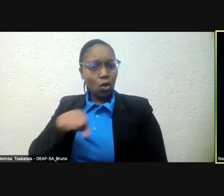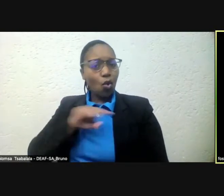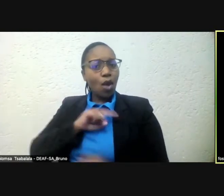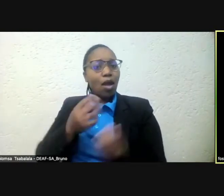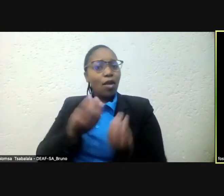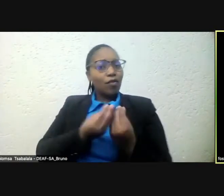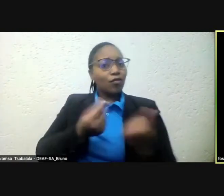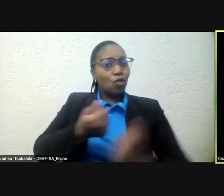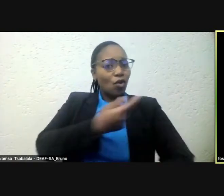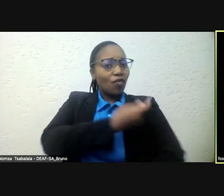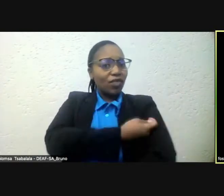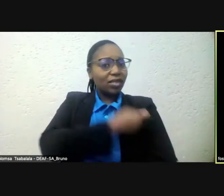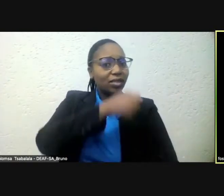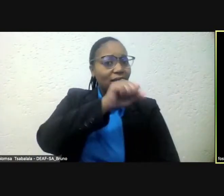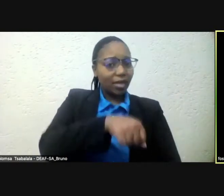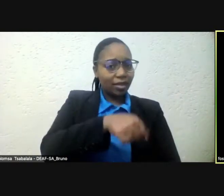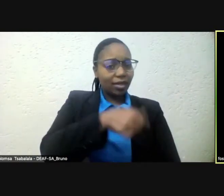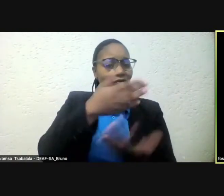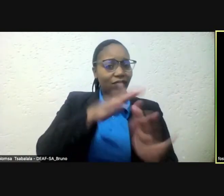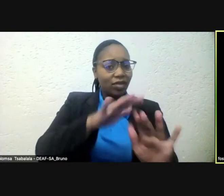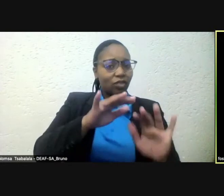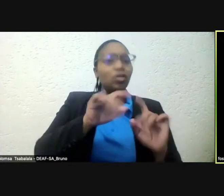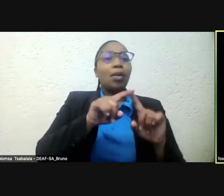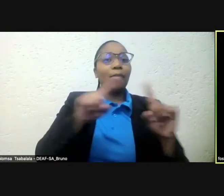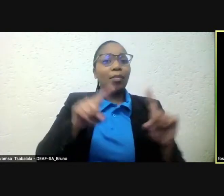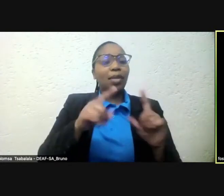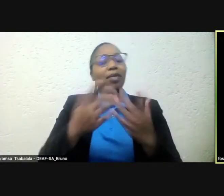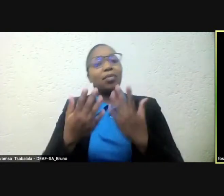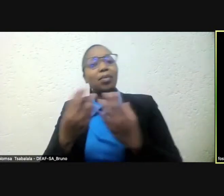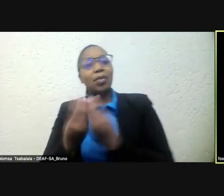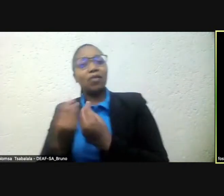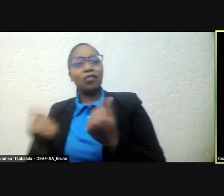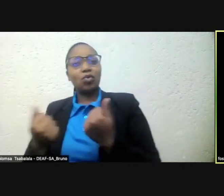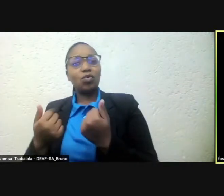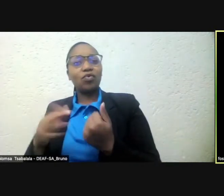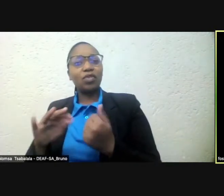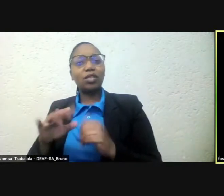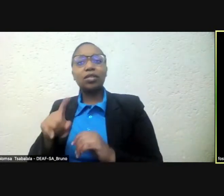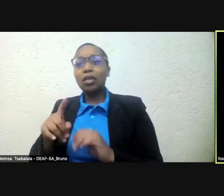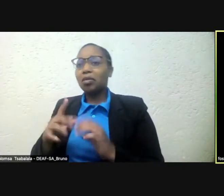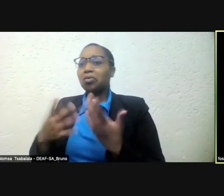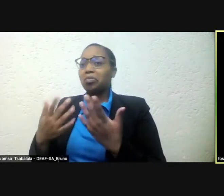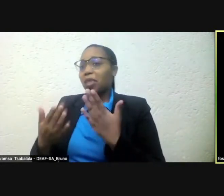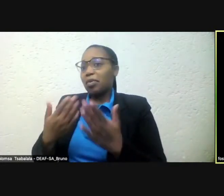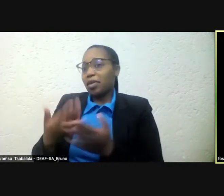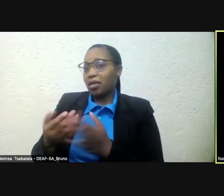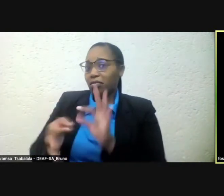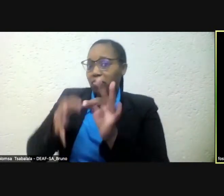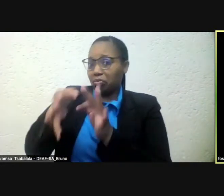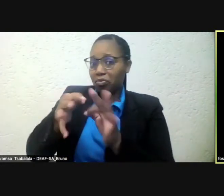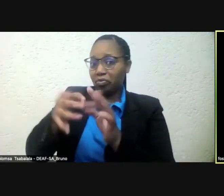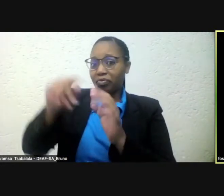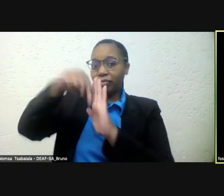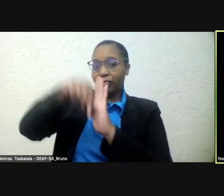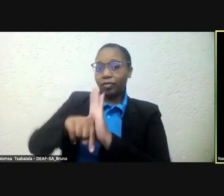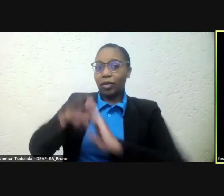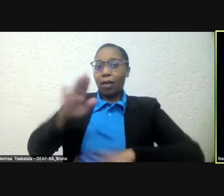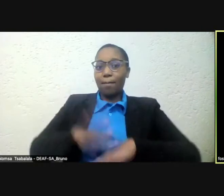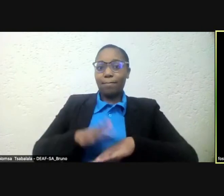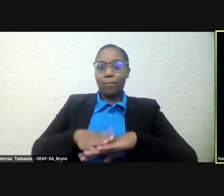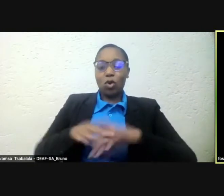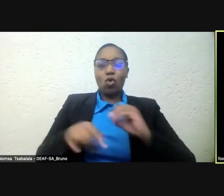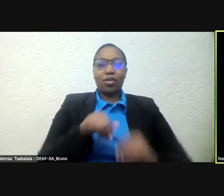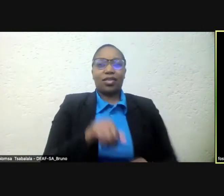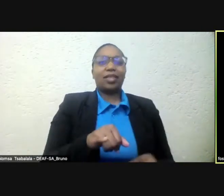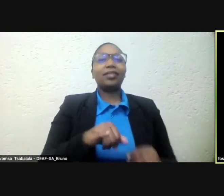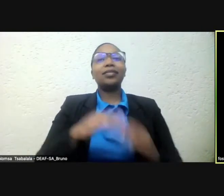it was partly responded to, but colleagues can still feel free to elaborate on it. The third question is from Gabriele